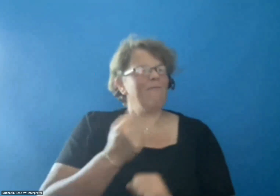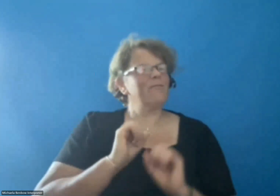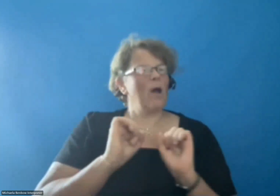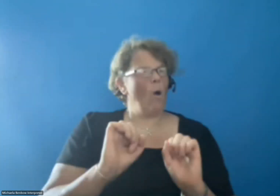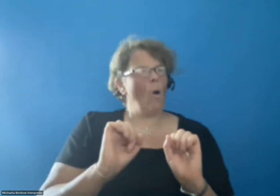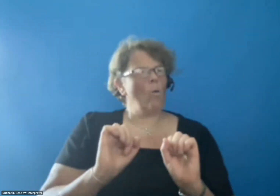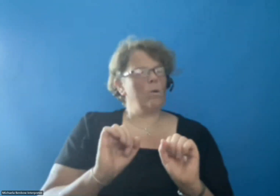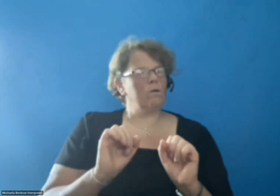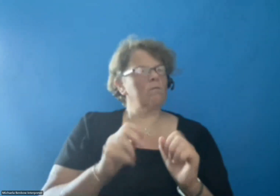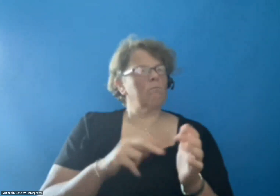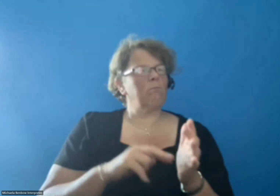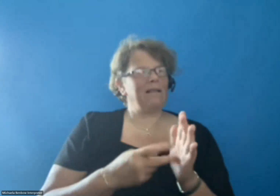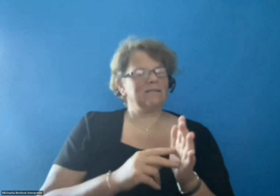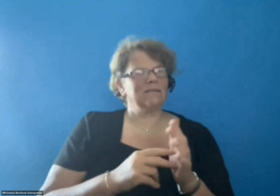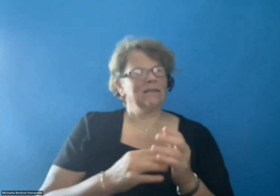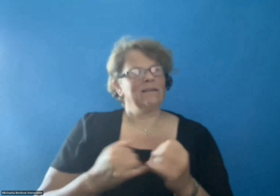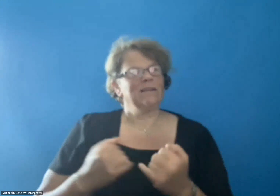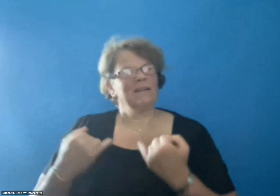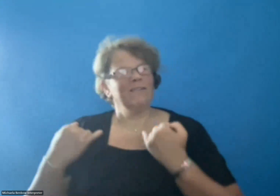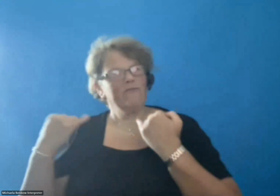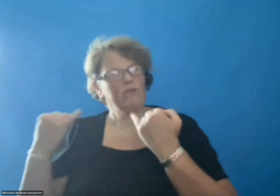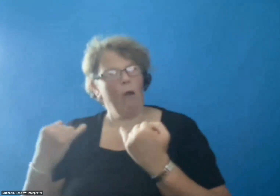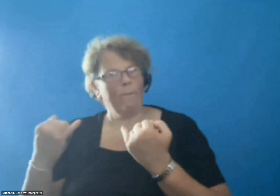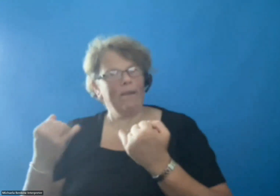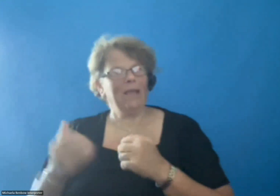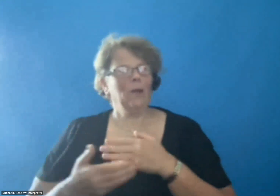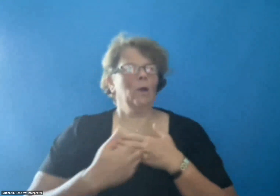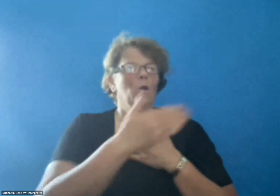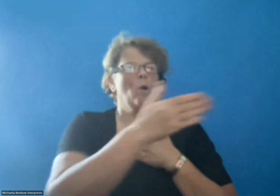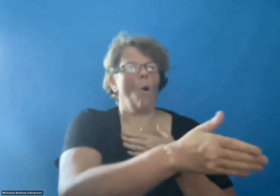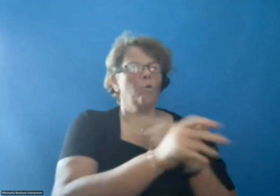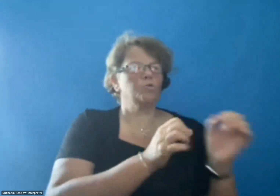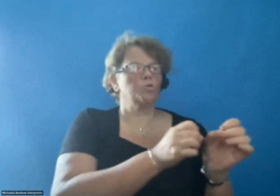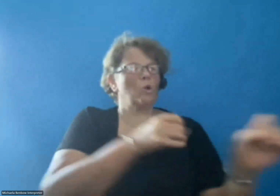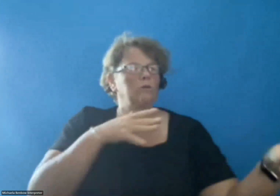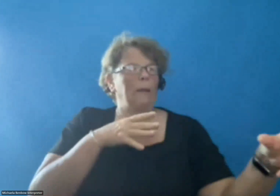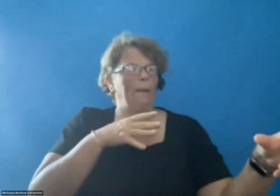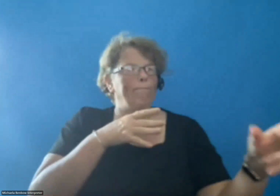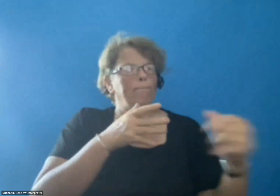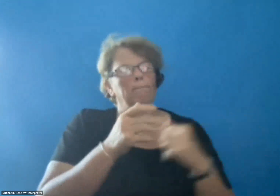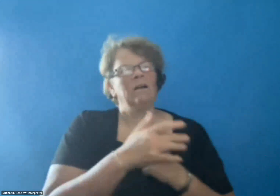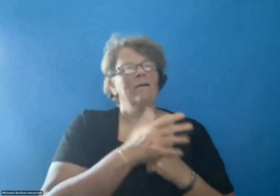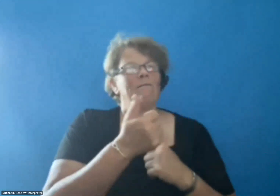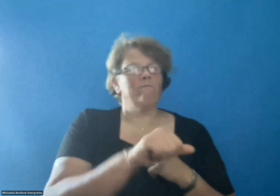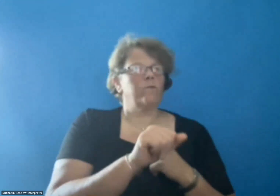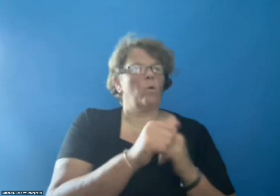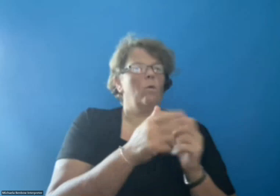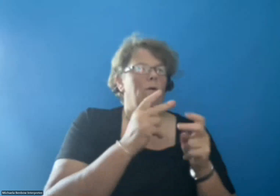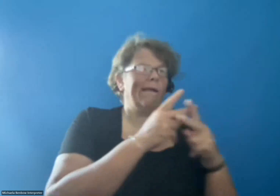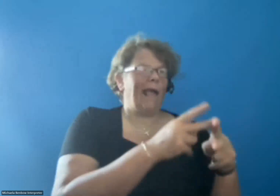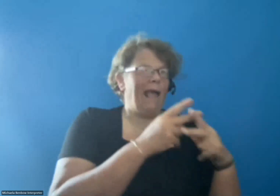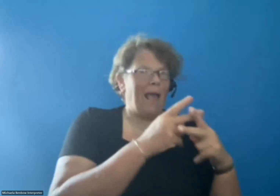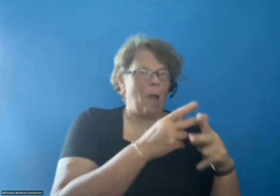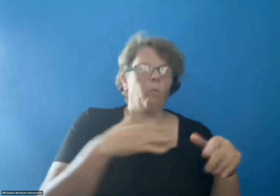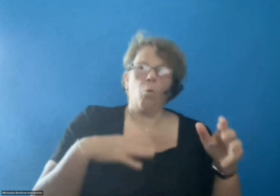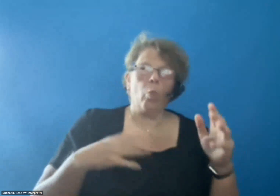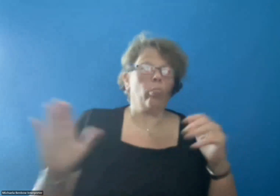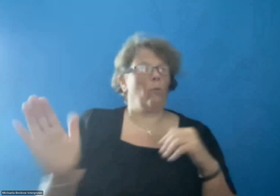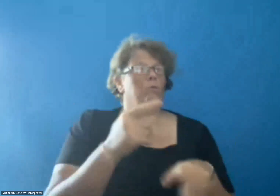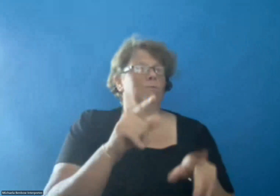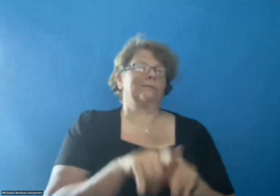Derbyshire patient goes and gets some treatment in Nottinghamshire, that, you know, they're still getting good care and good outcomes that, you know, we're all aspiring